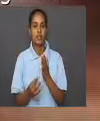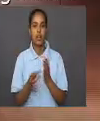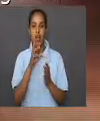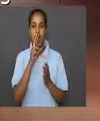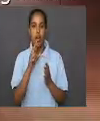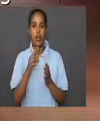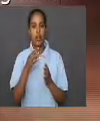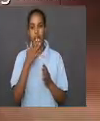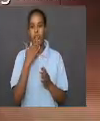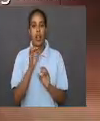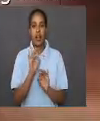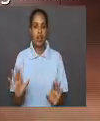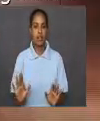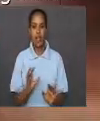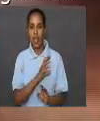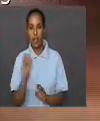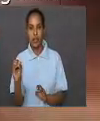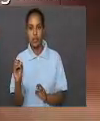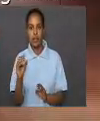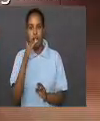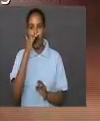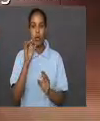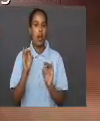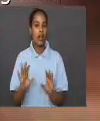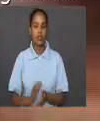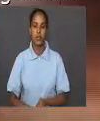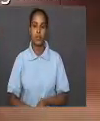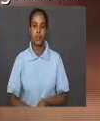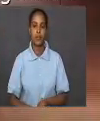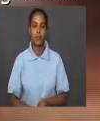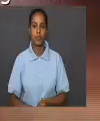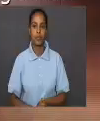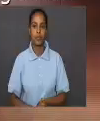are colorless and odorless.